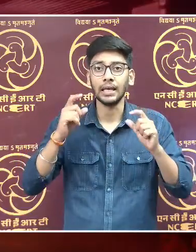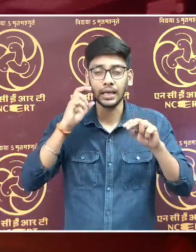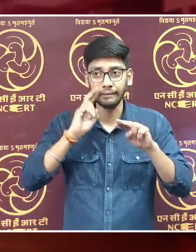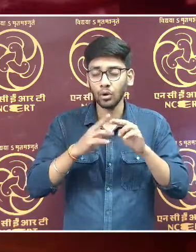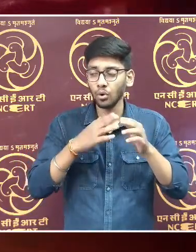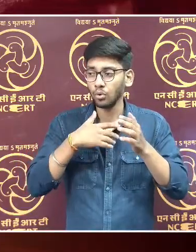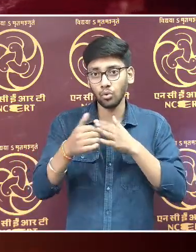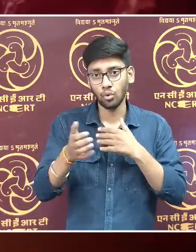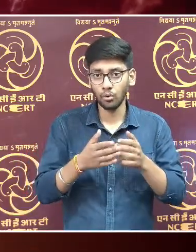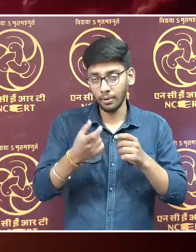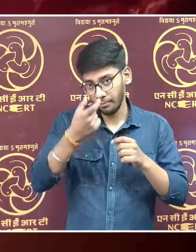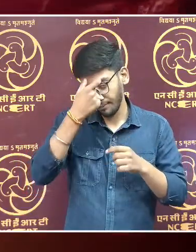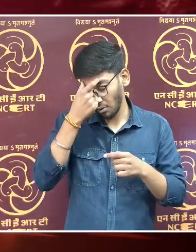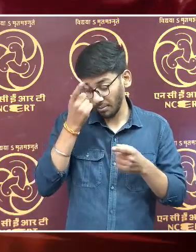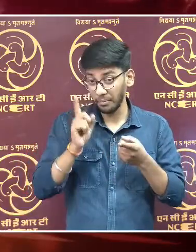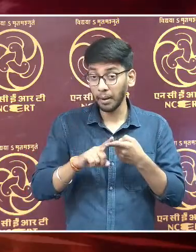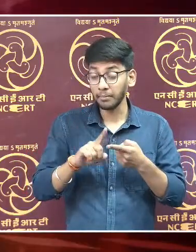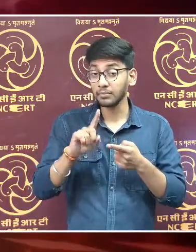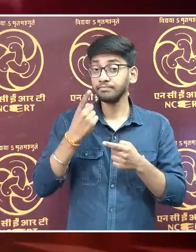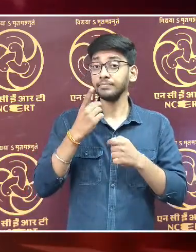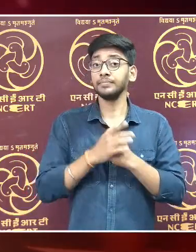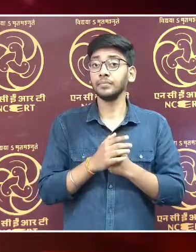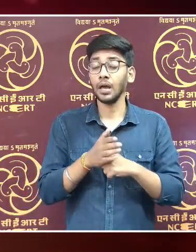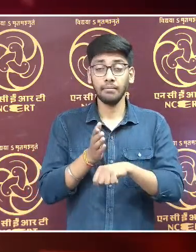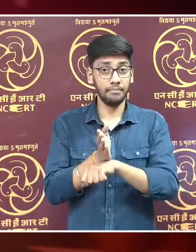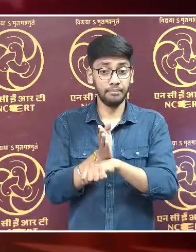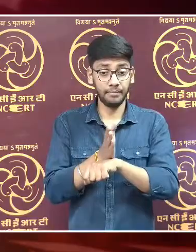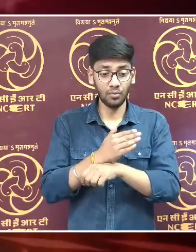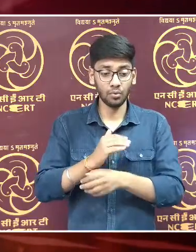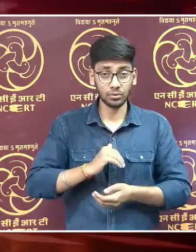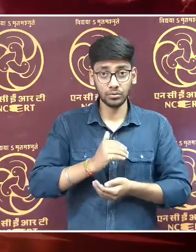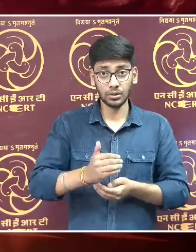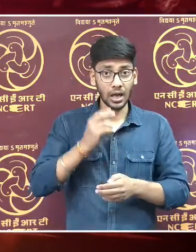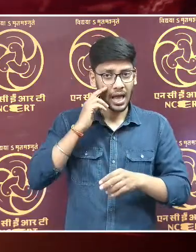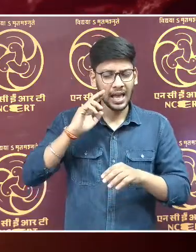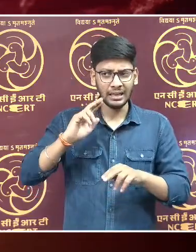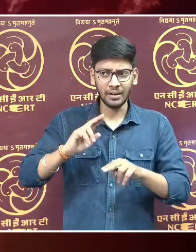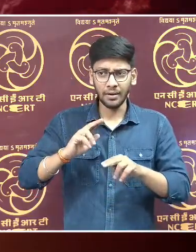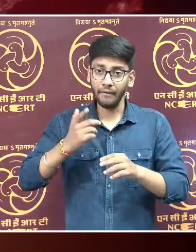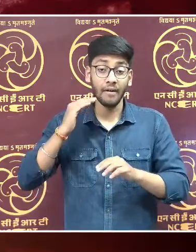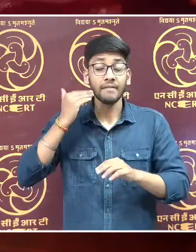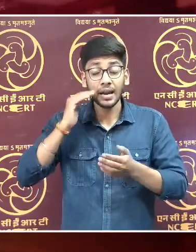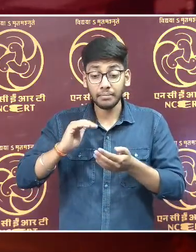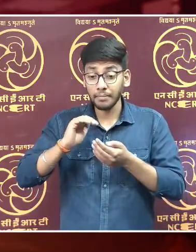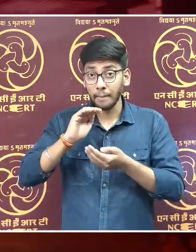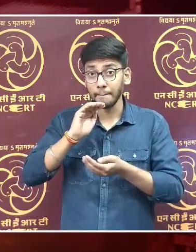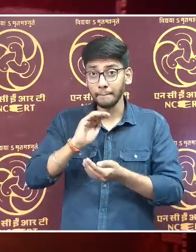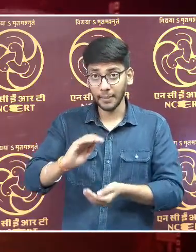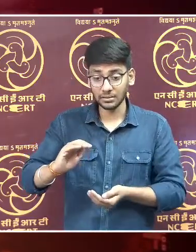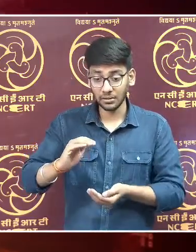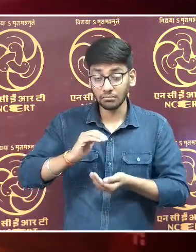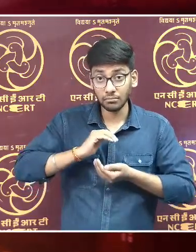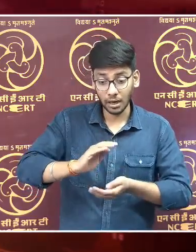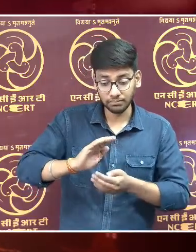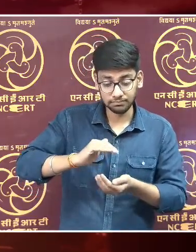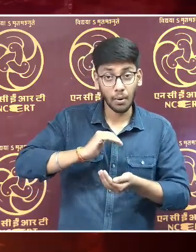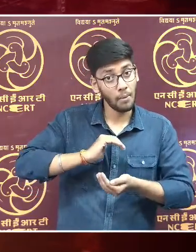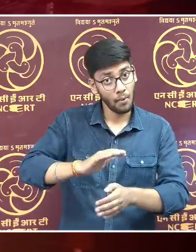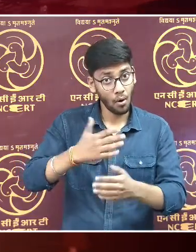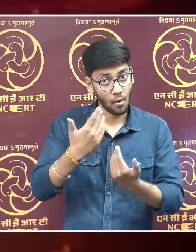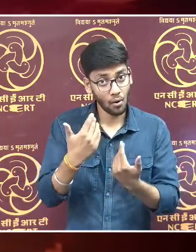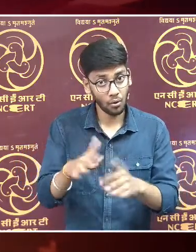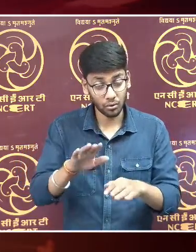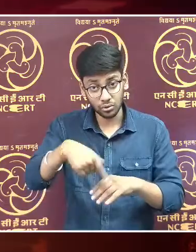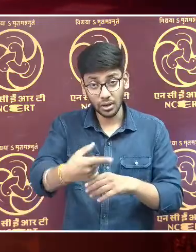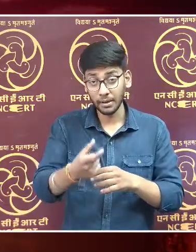these issues. And it's not just before the birth, even at the time of birth also, there are some causes because of which the child can have a